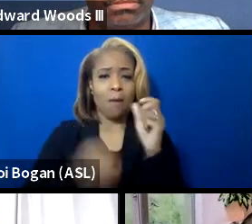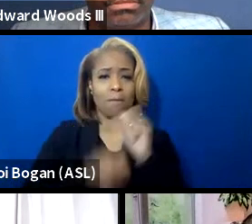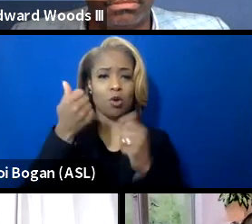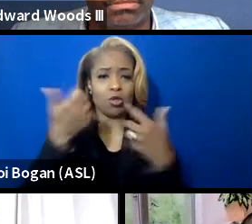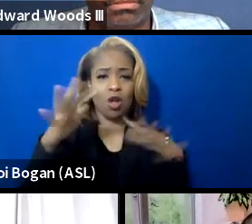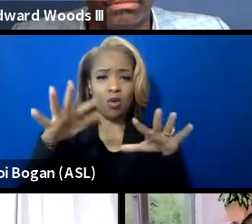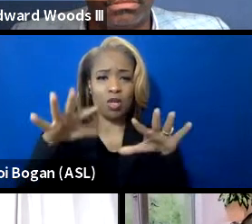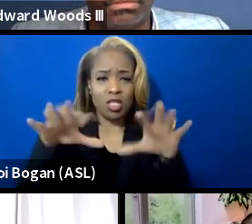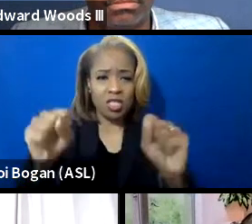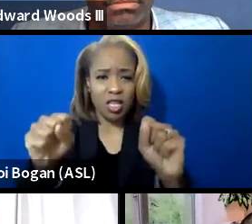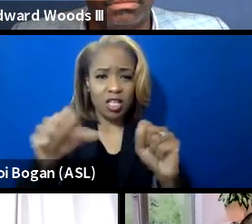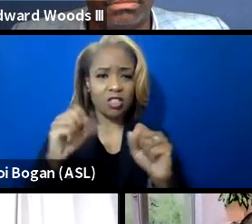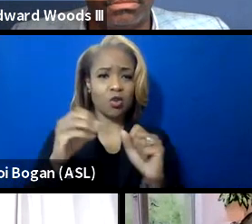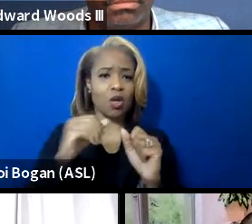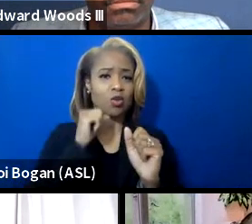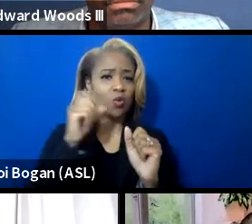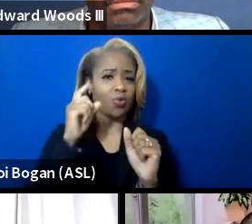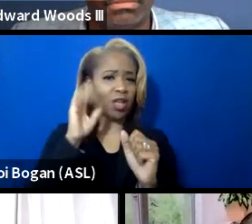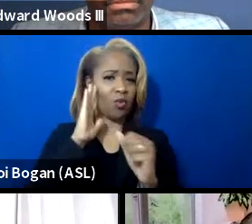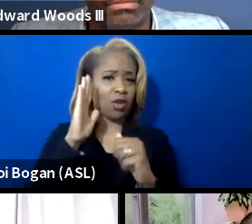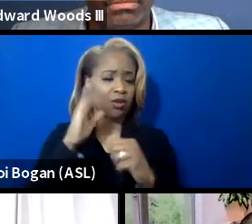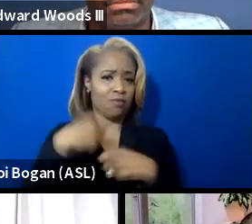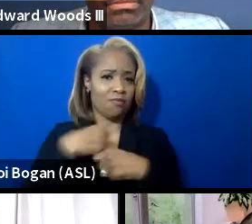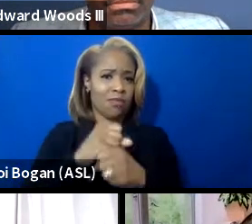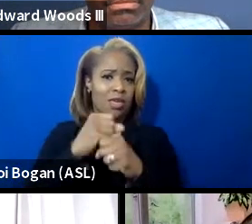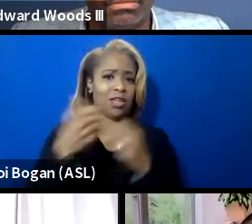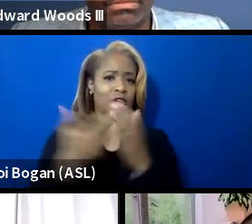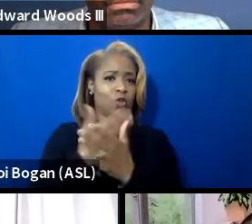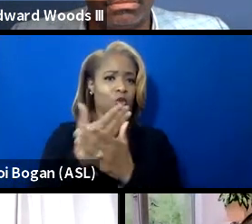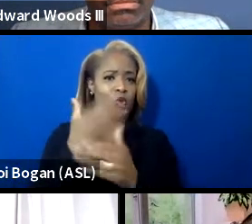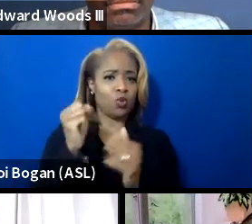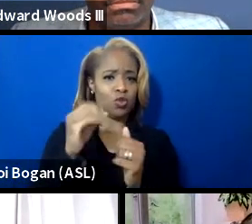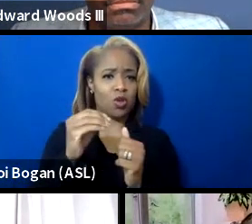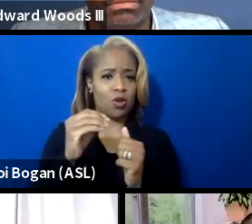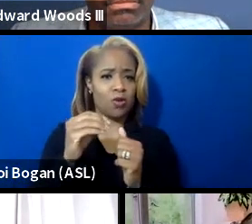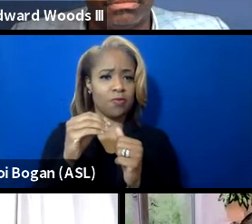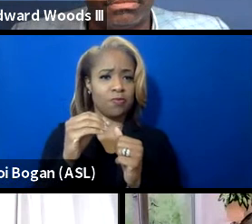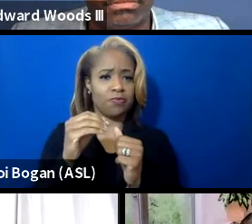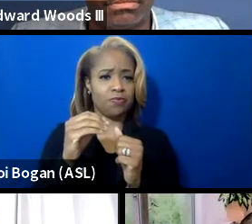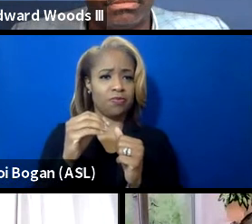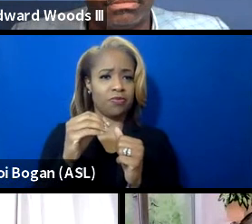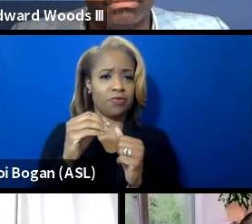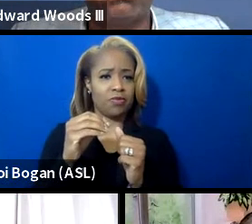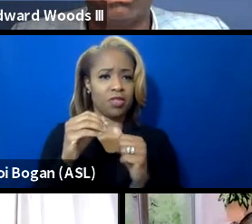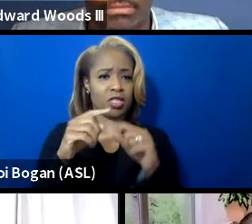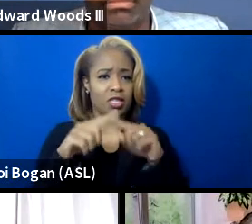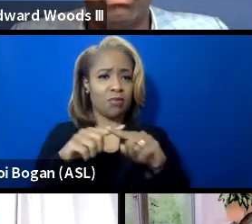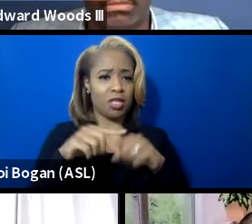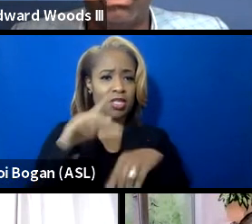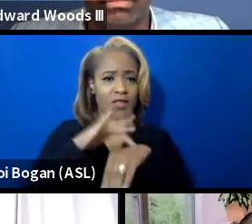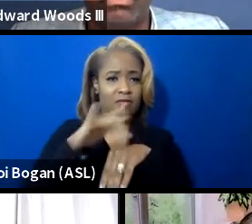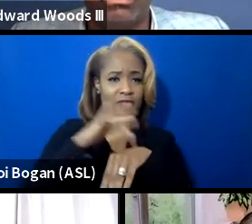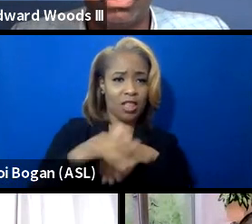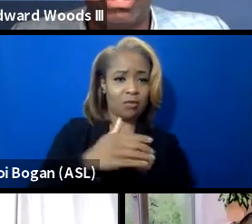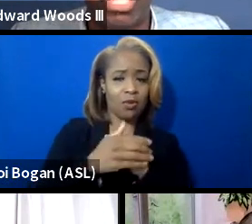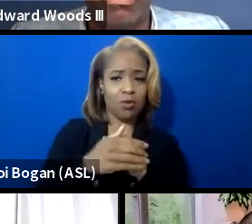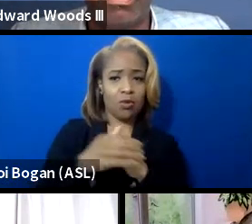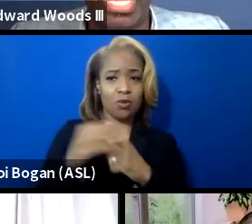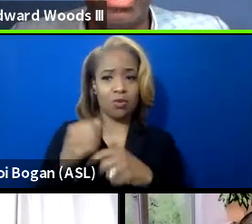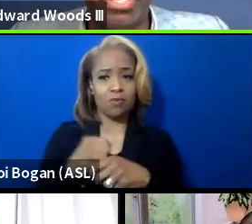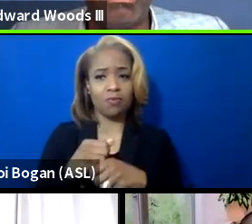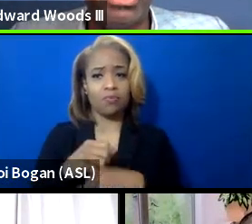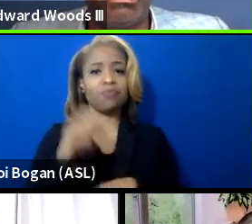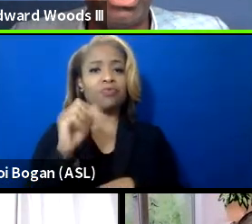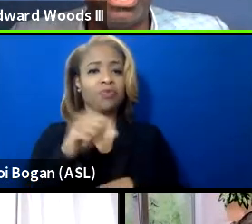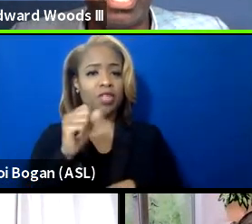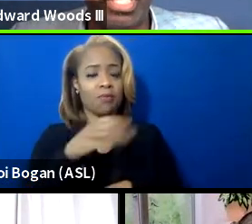going to construct any of them for us. So it's going to have to be systematically placed on availability, if I would have to guess. That